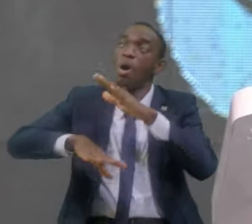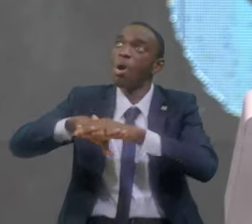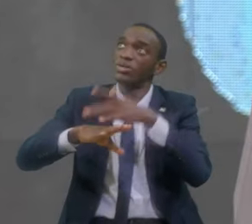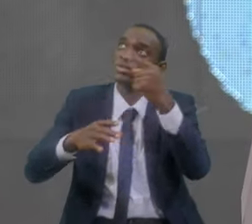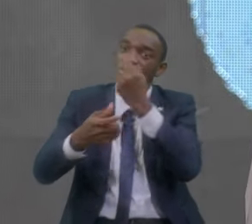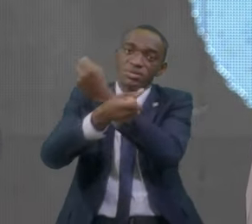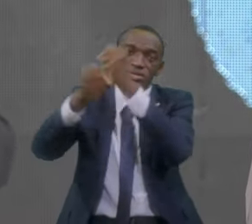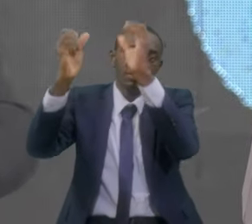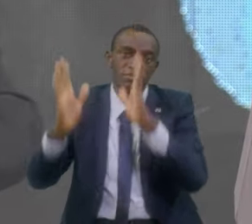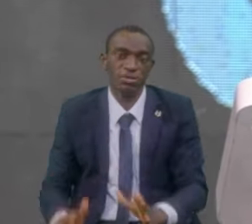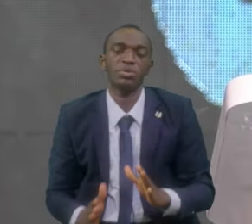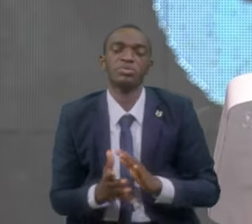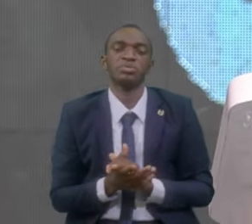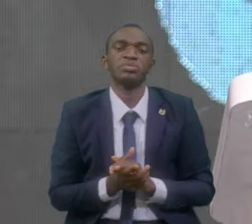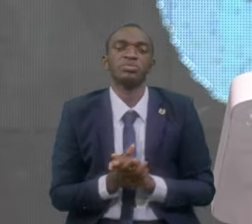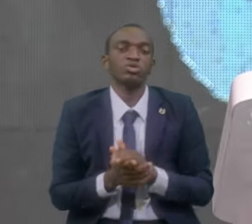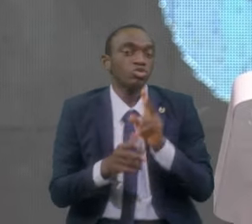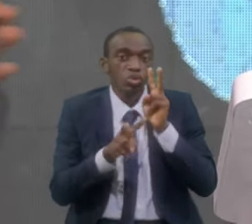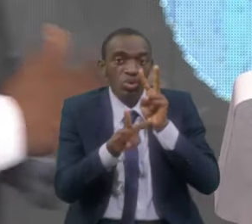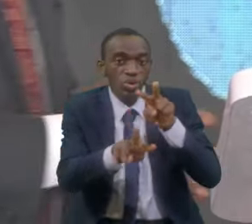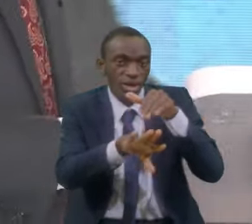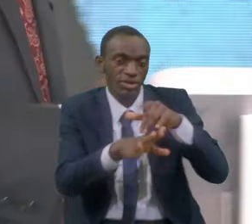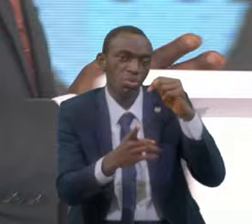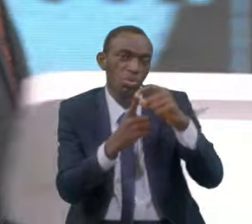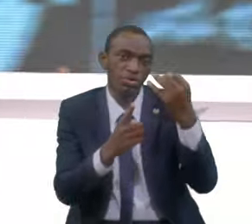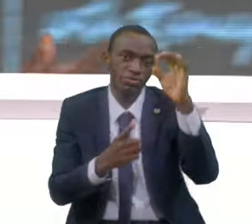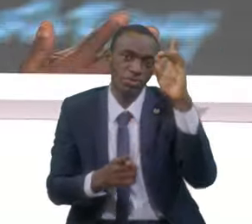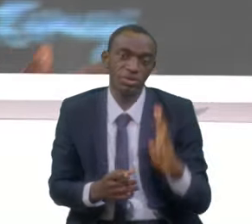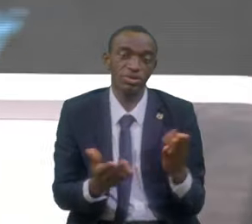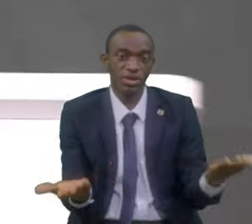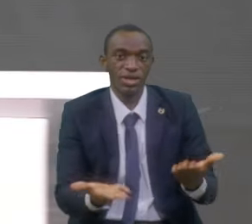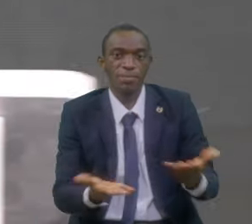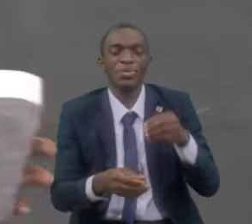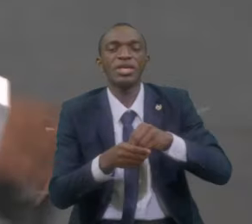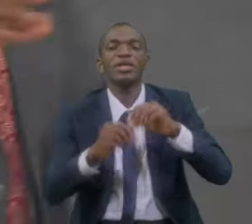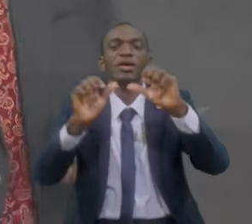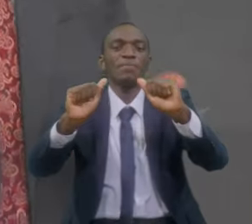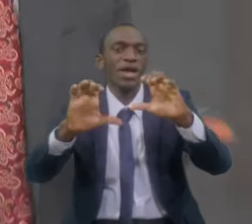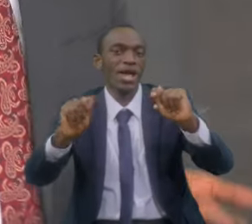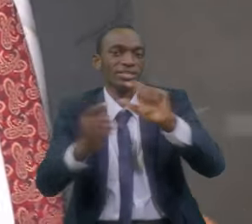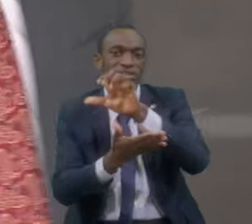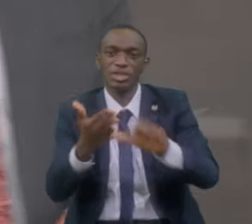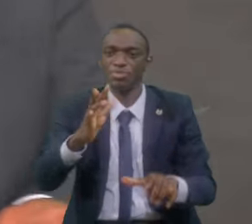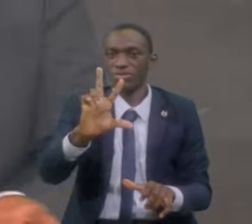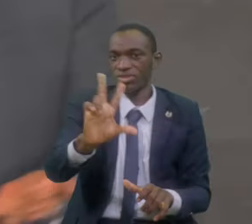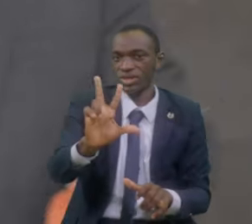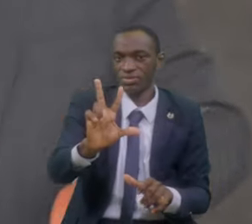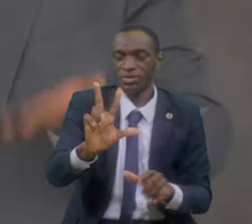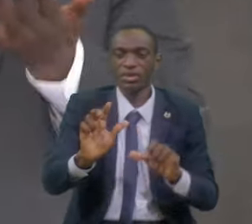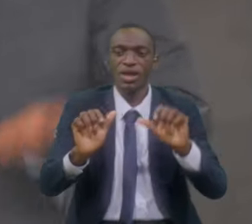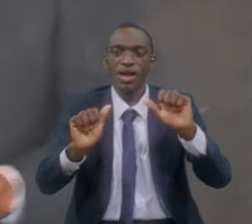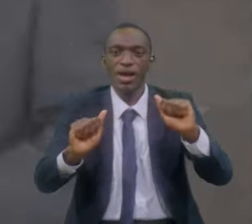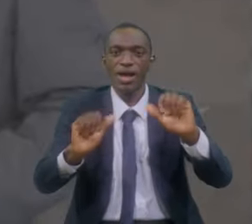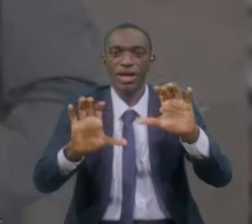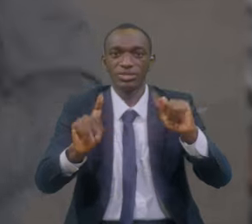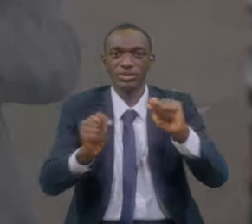at the word of God here. We're told in Acts chapter 3, reading from verse